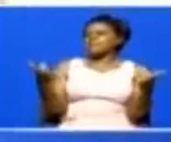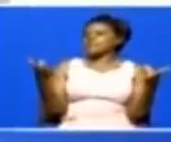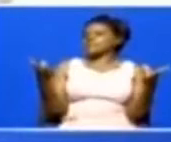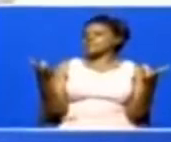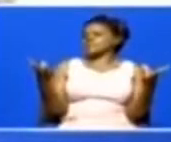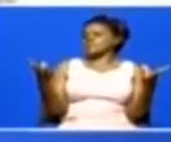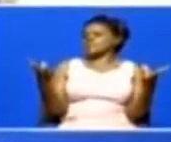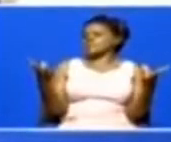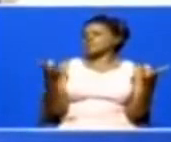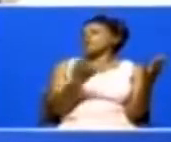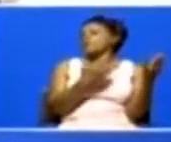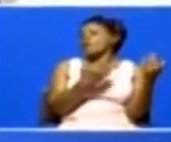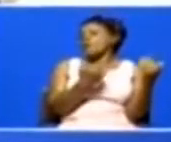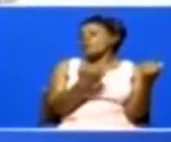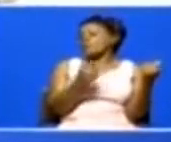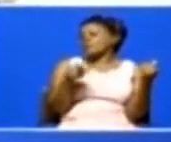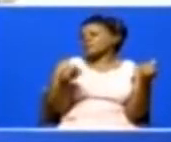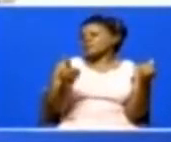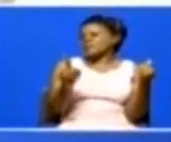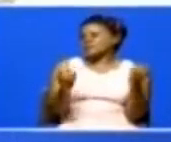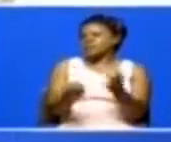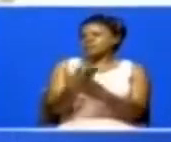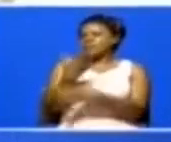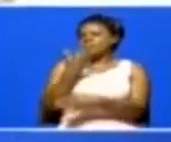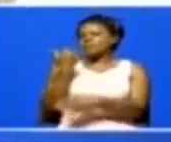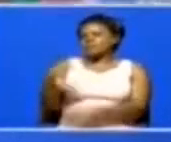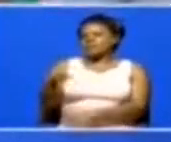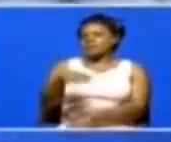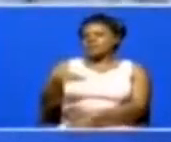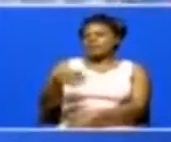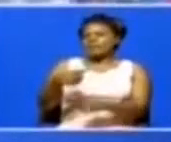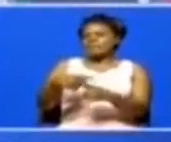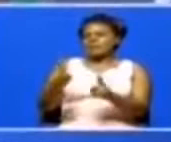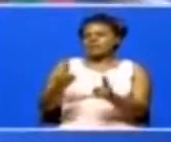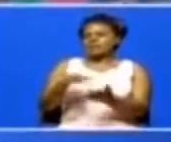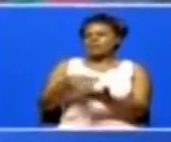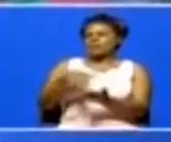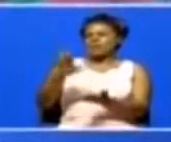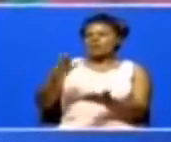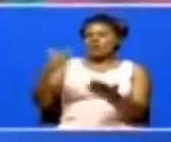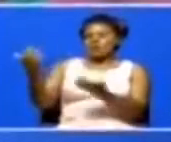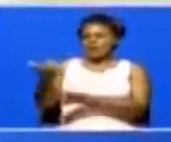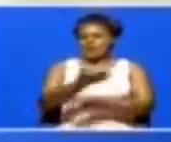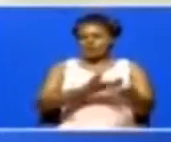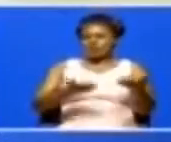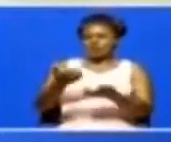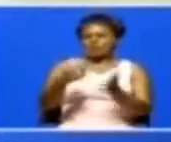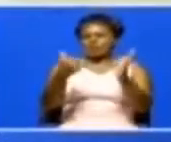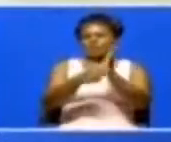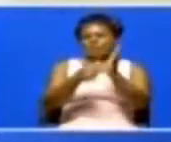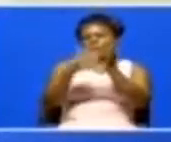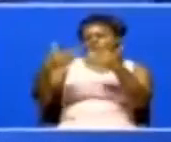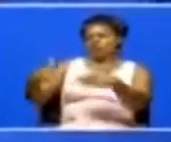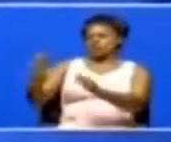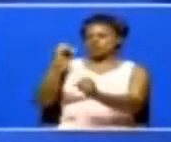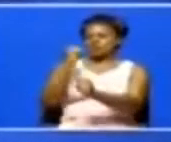pensive that the ban will do little to create a better environment, but more towards bringing economic turmoil and loss of